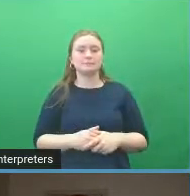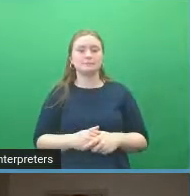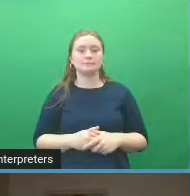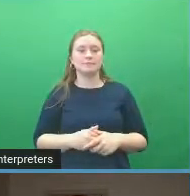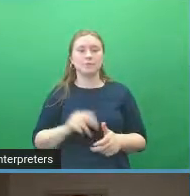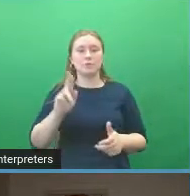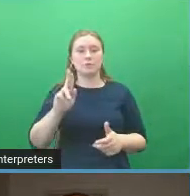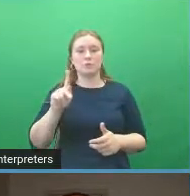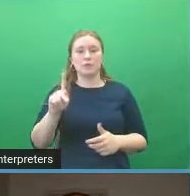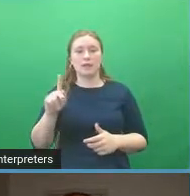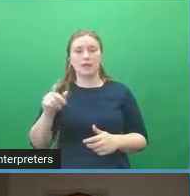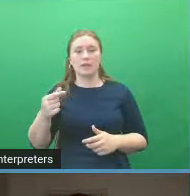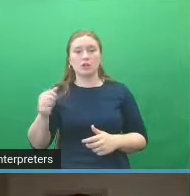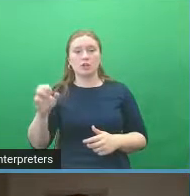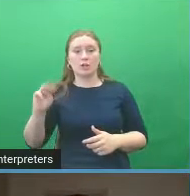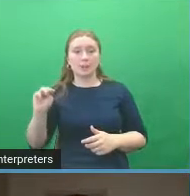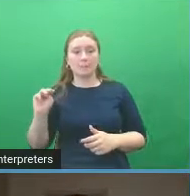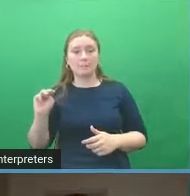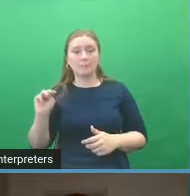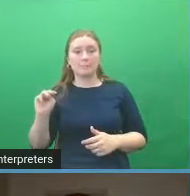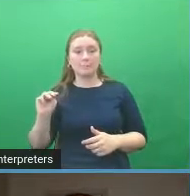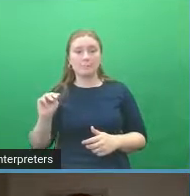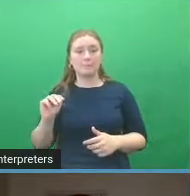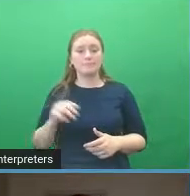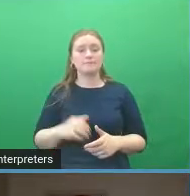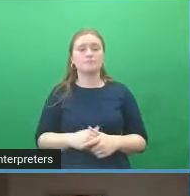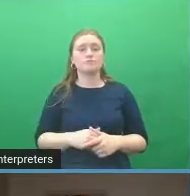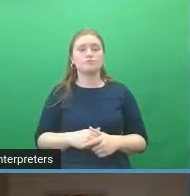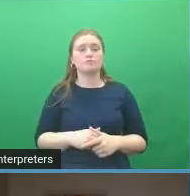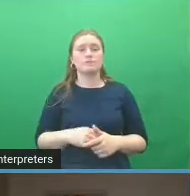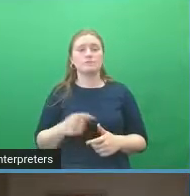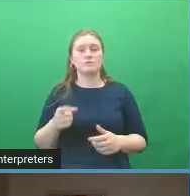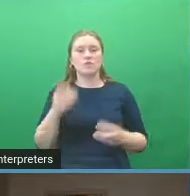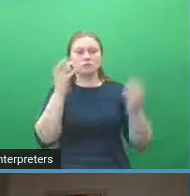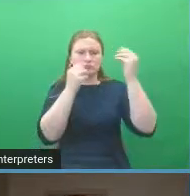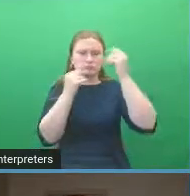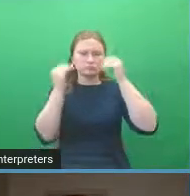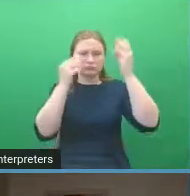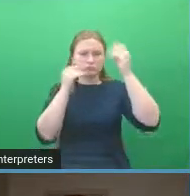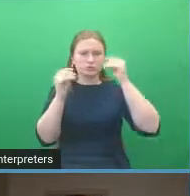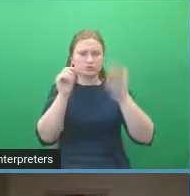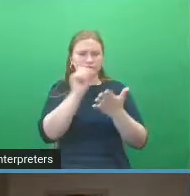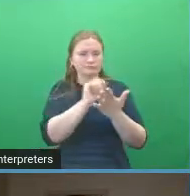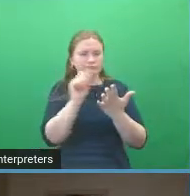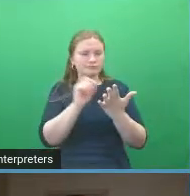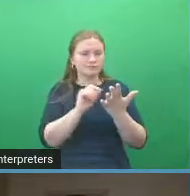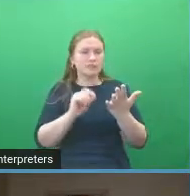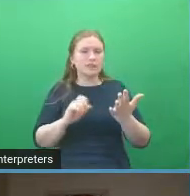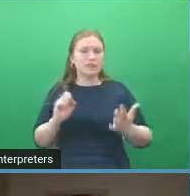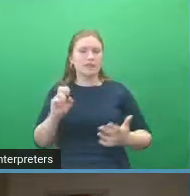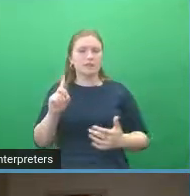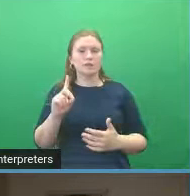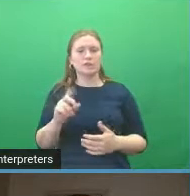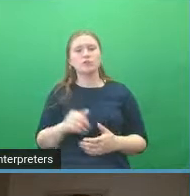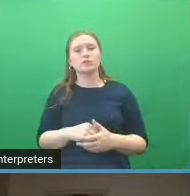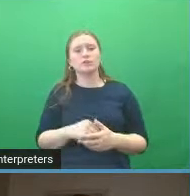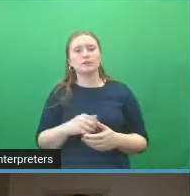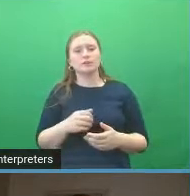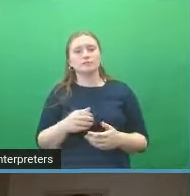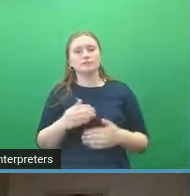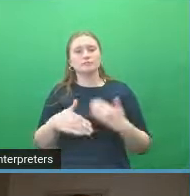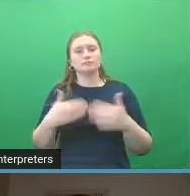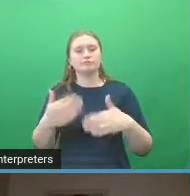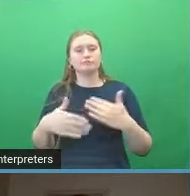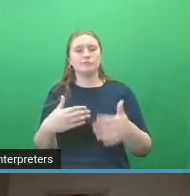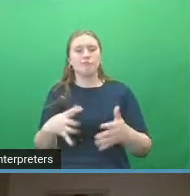GEM, or Group for Education in Museums, has been thinking and writing a lot about education outside of the museum. Their post on breakout